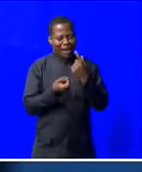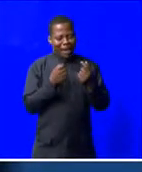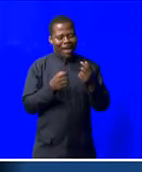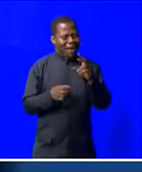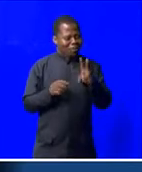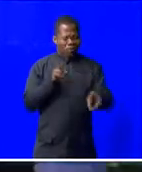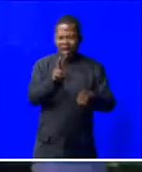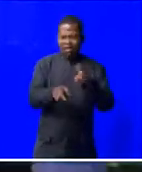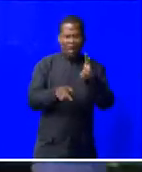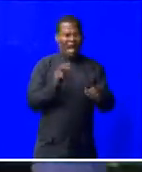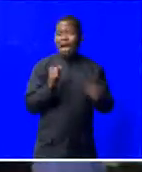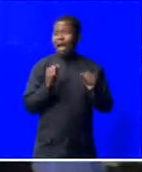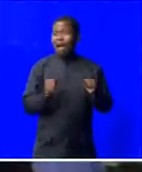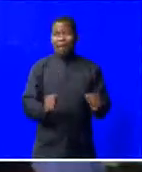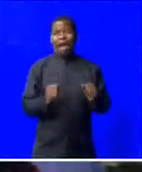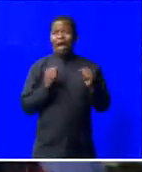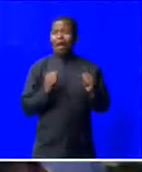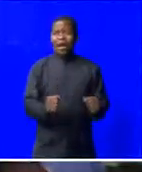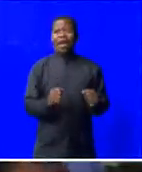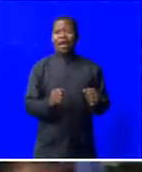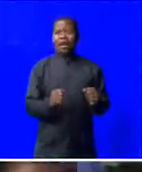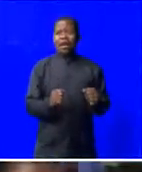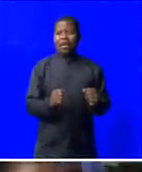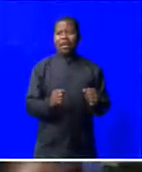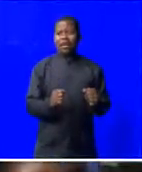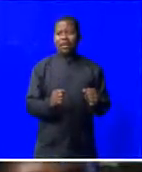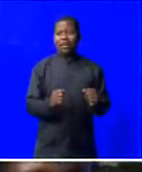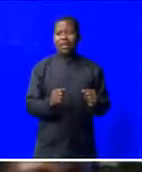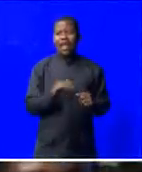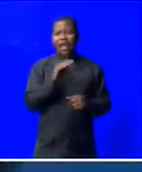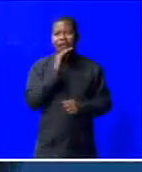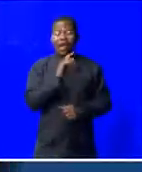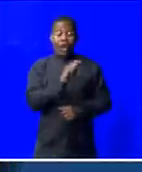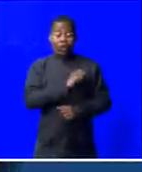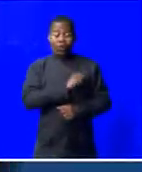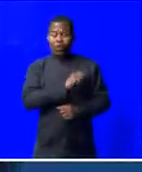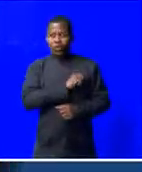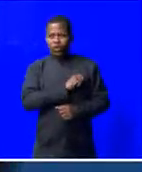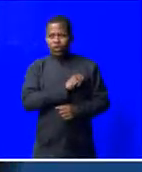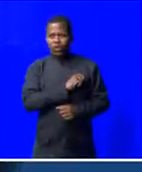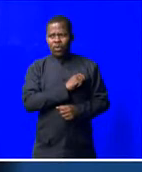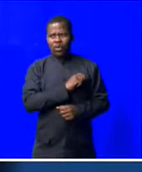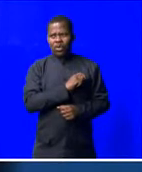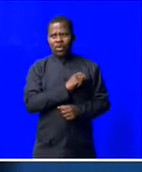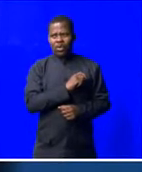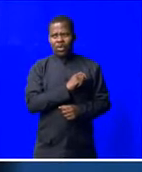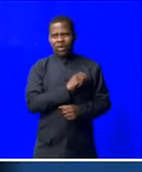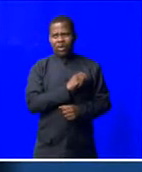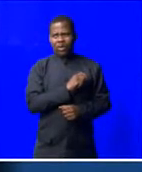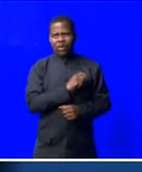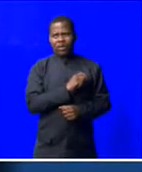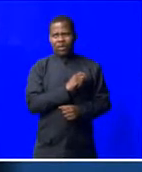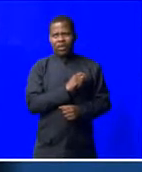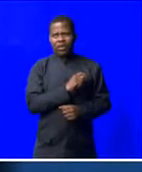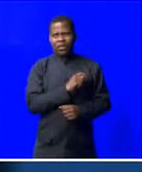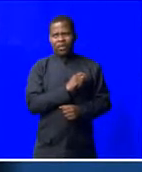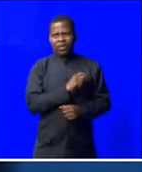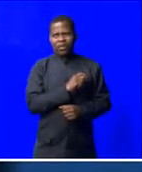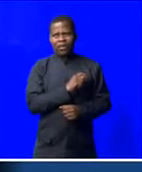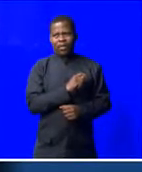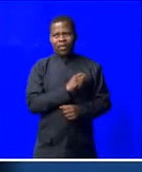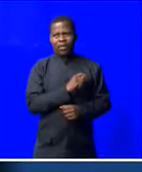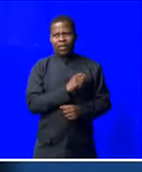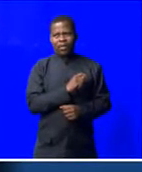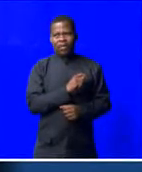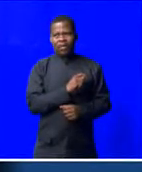nje shoti vele kufanele sibone system le nkinga ethu la Swatini